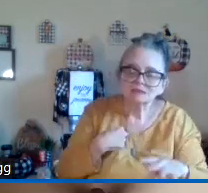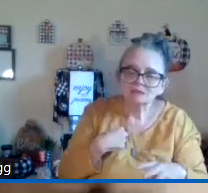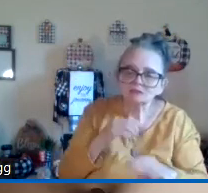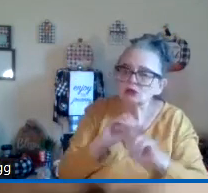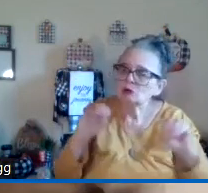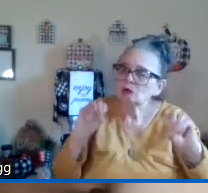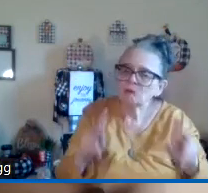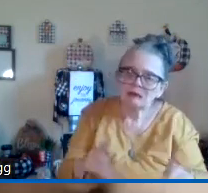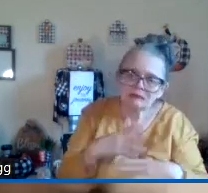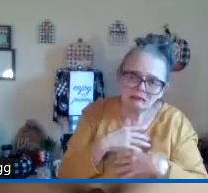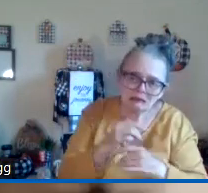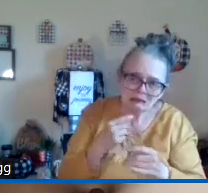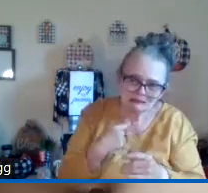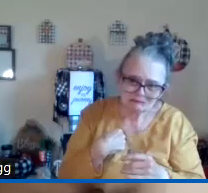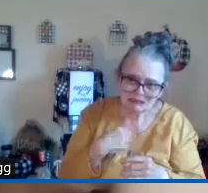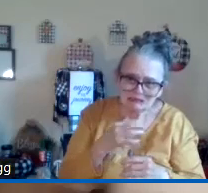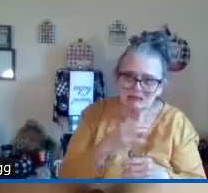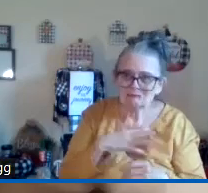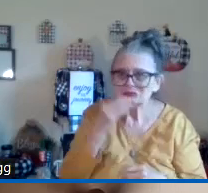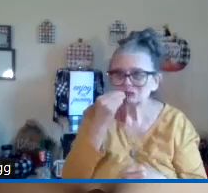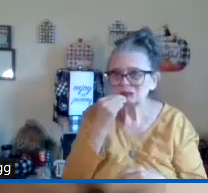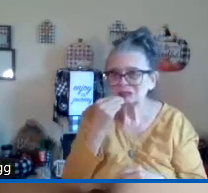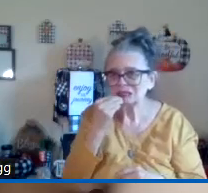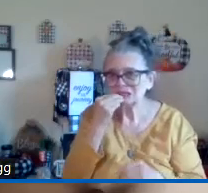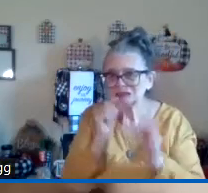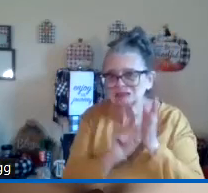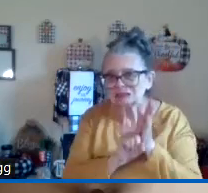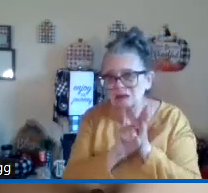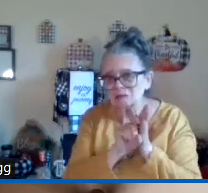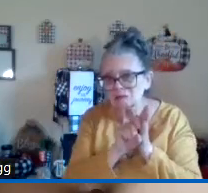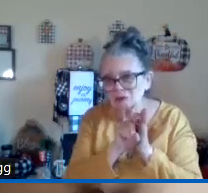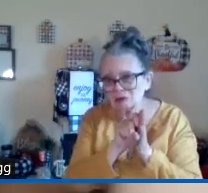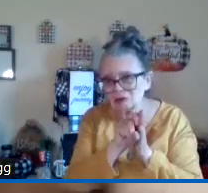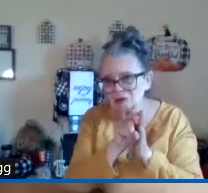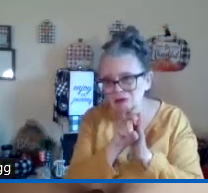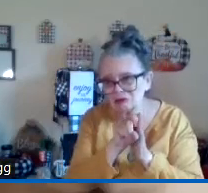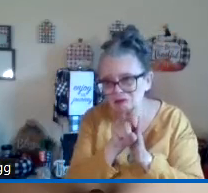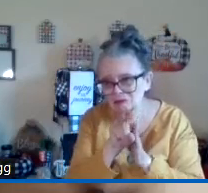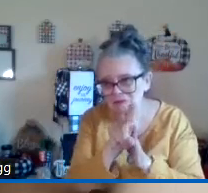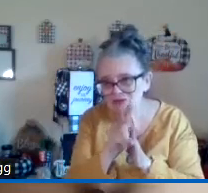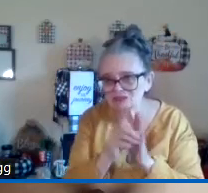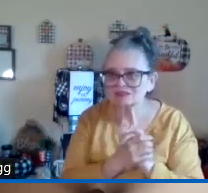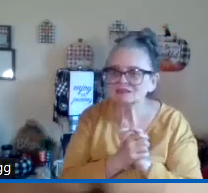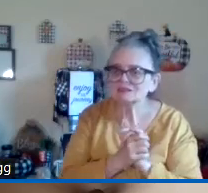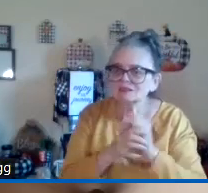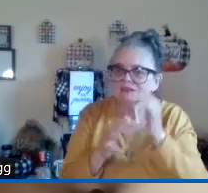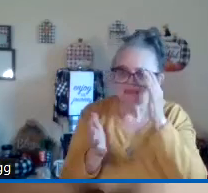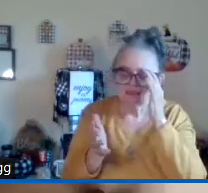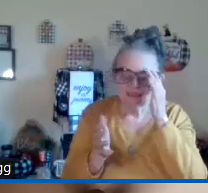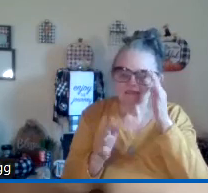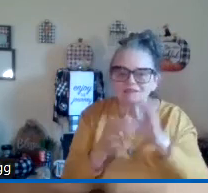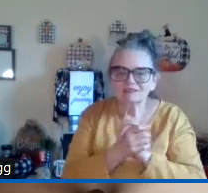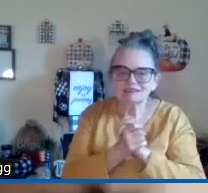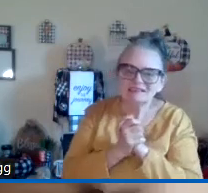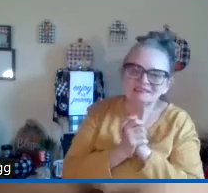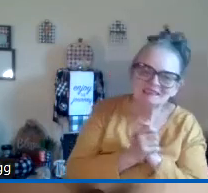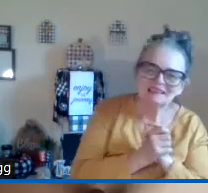or bad people, he spends all his money, he doesn't make his